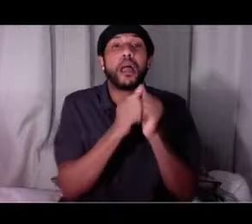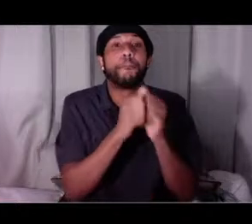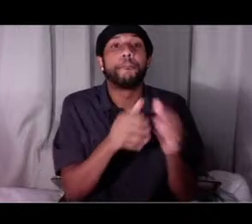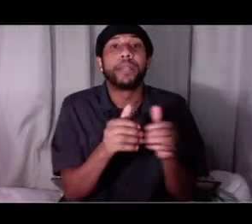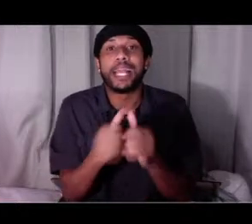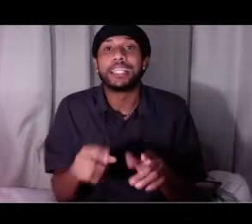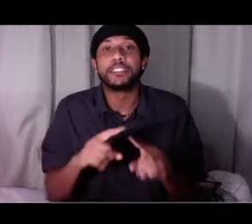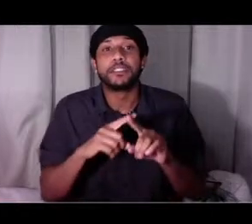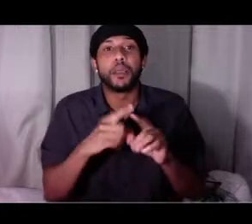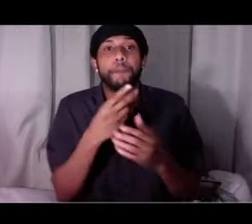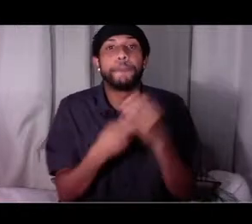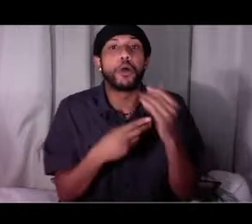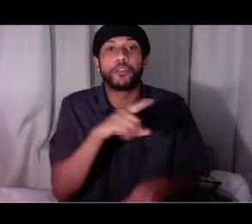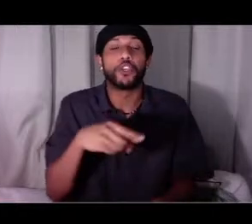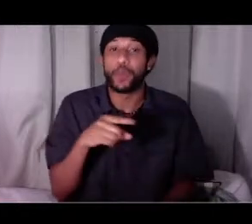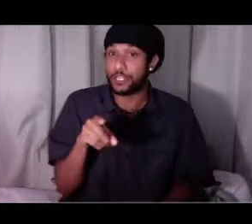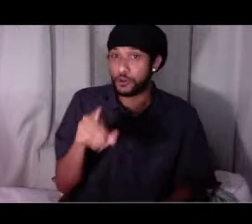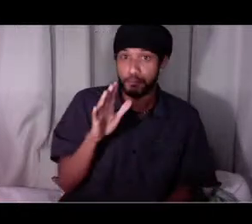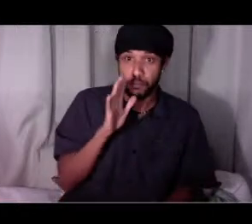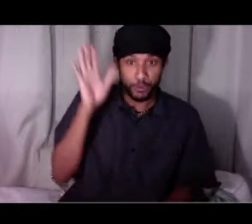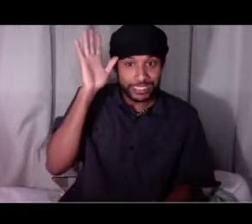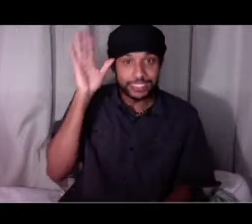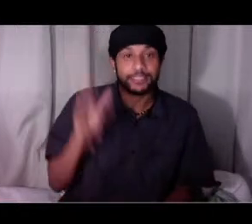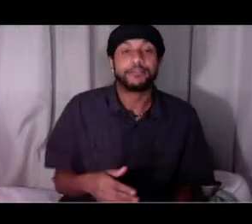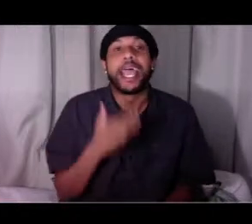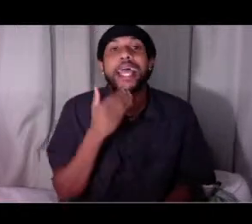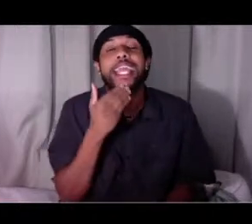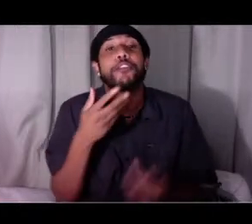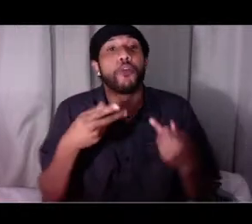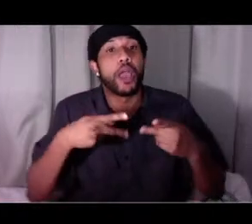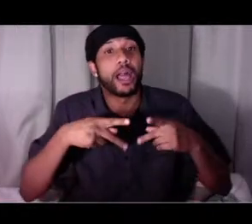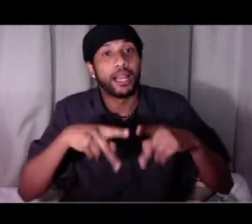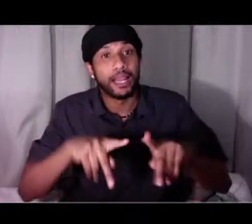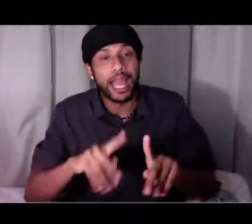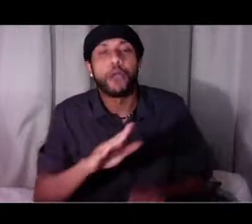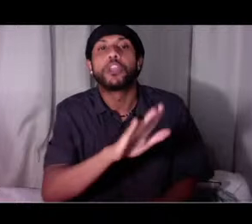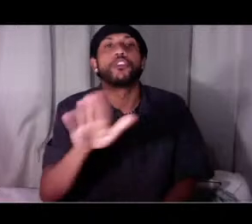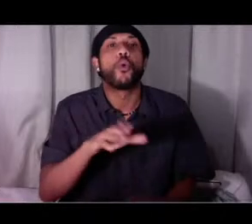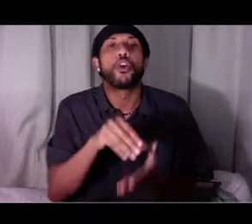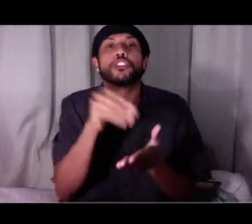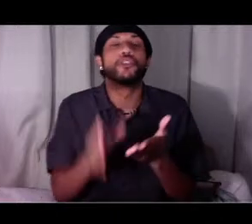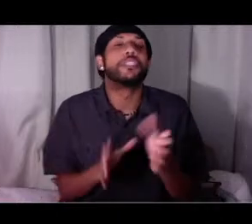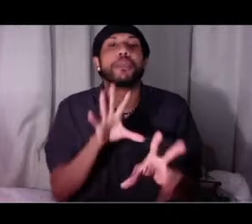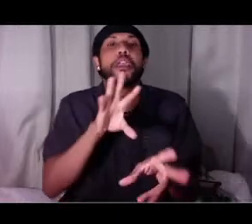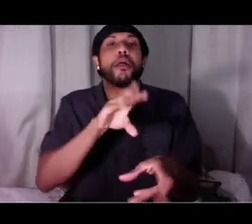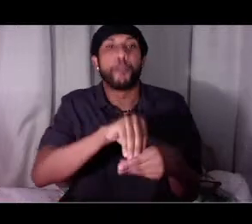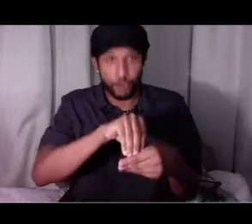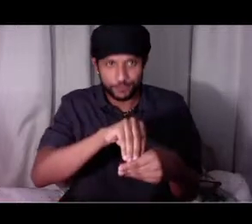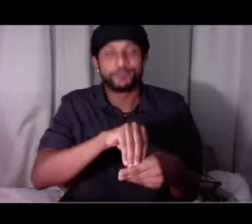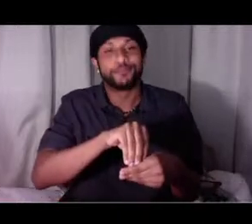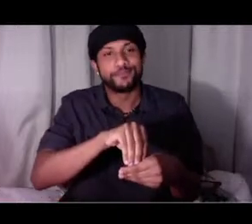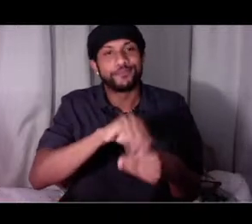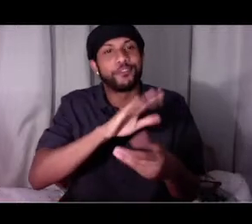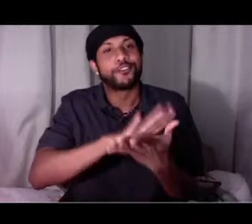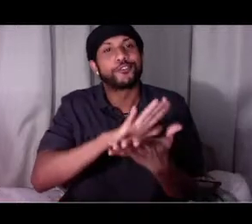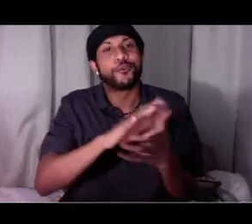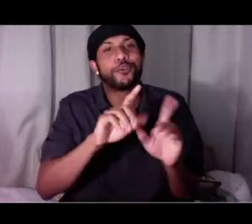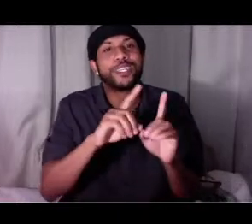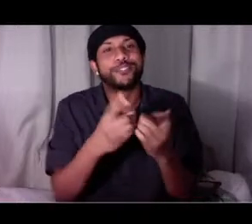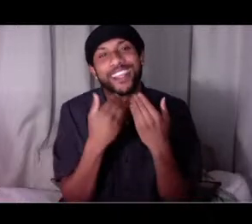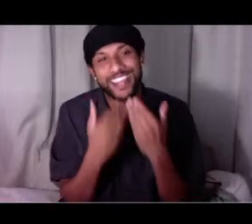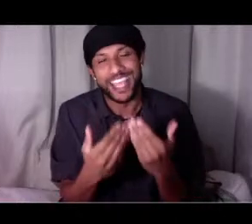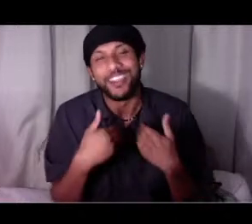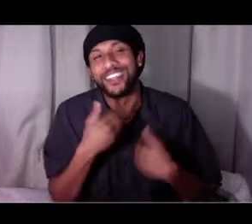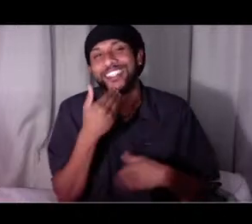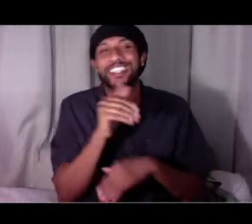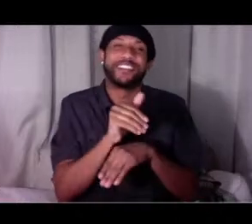and uh to the parents thank you parents for allowing your students to be part of colon Joint Unified School District thanks have a